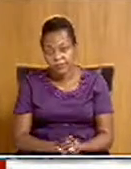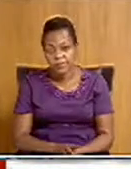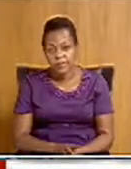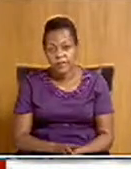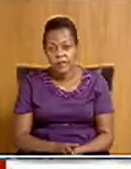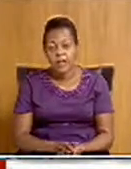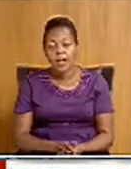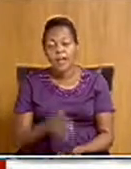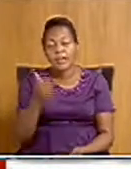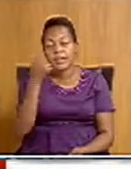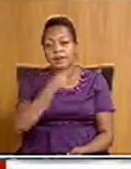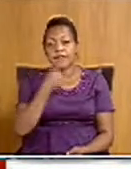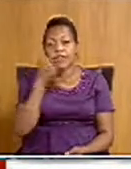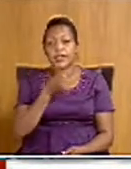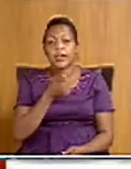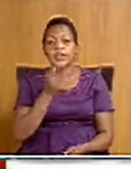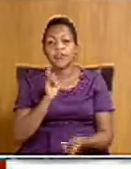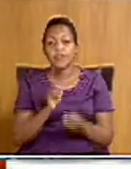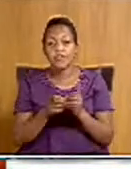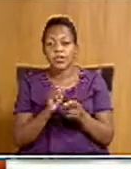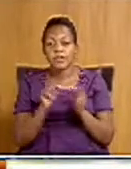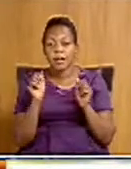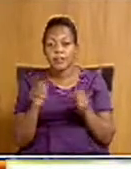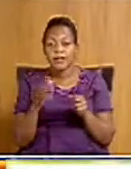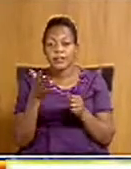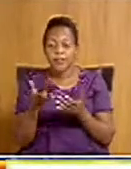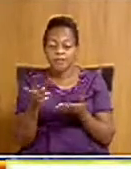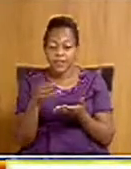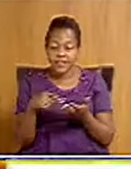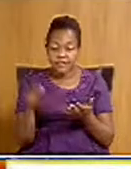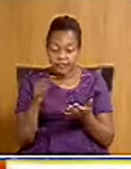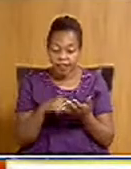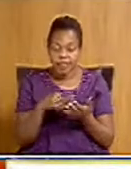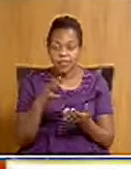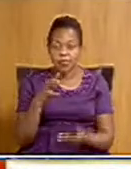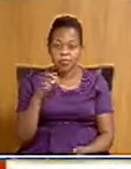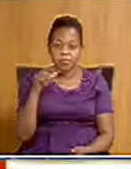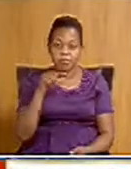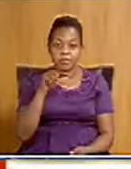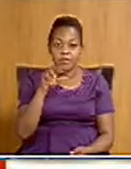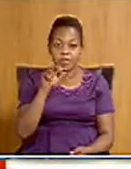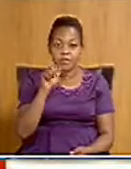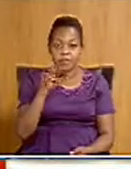race must have a center of gravity.